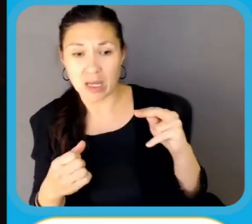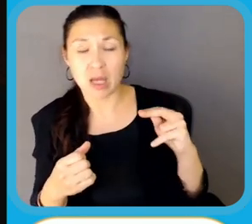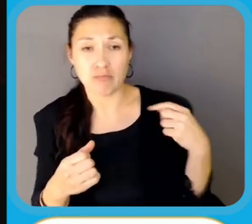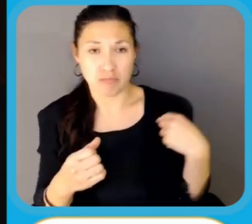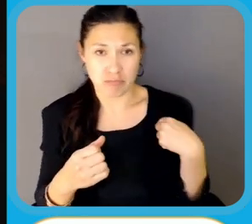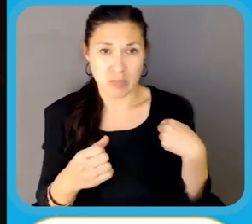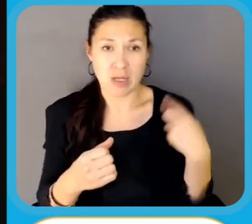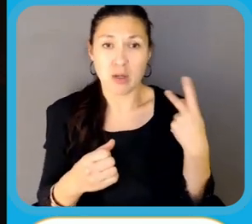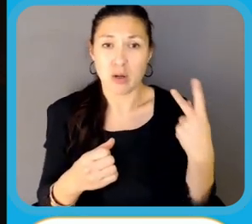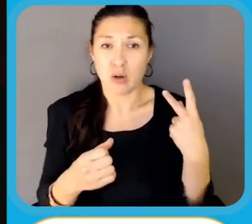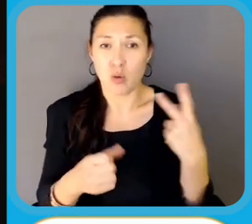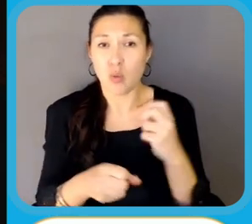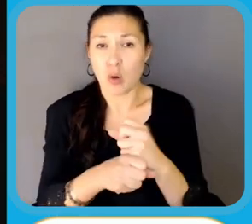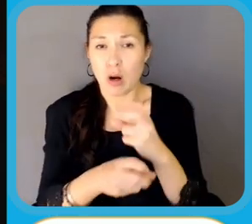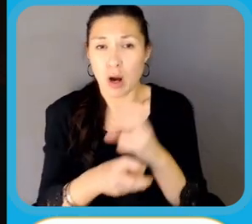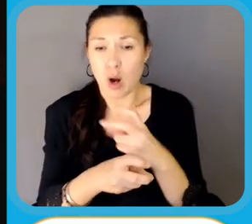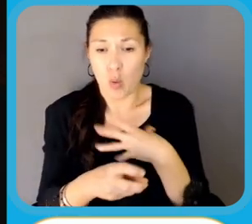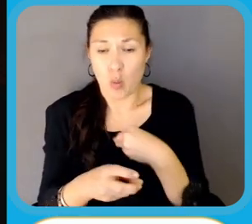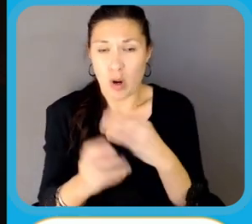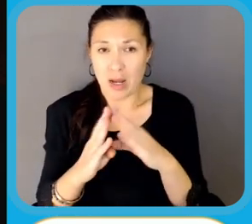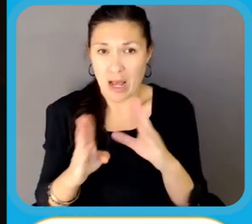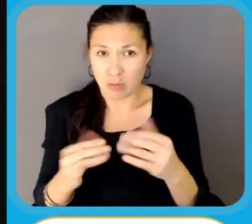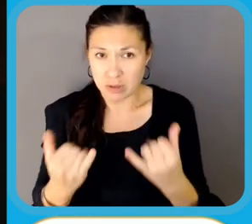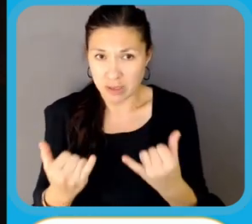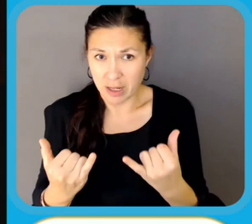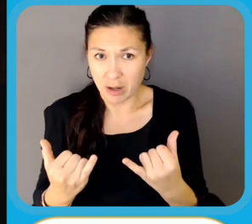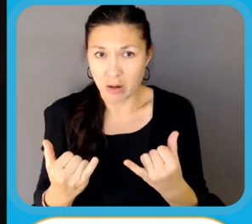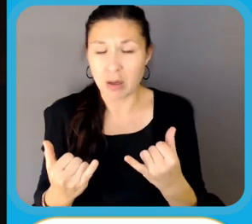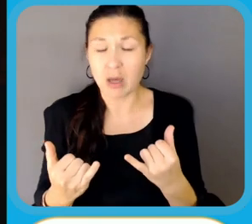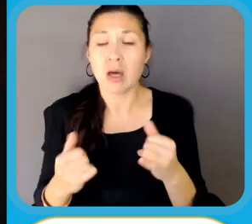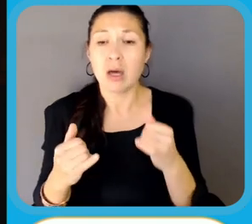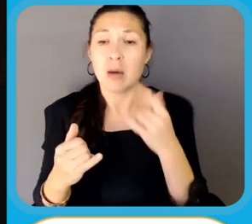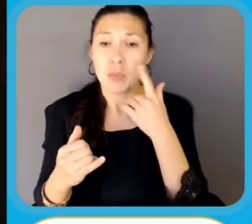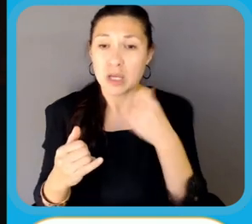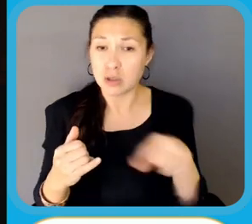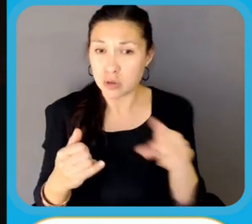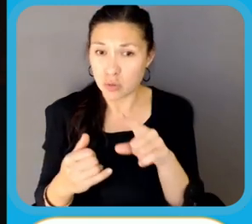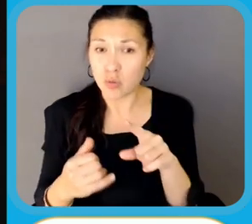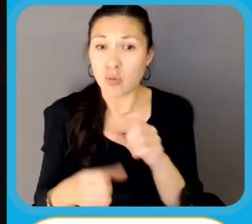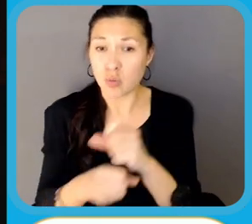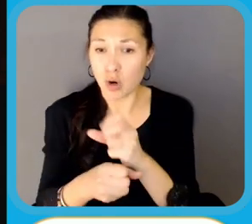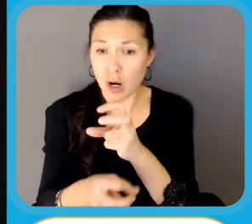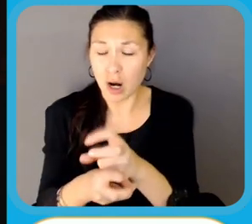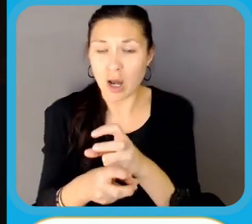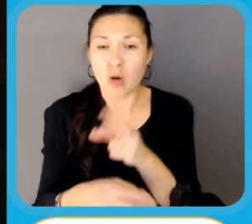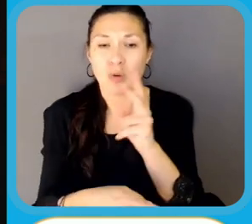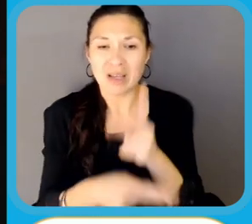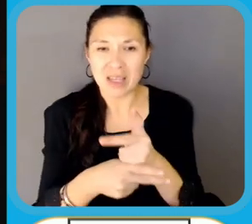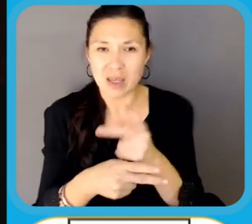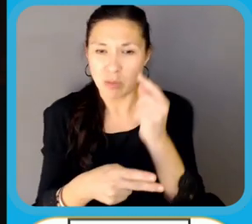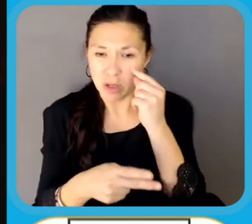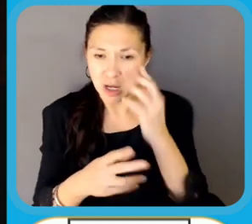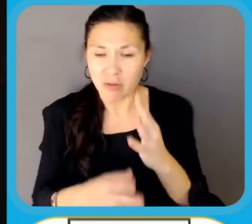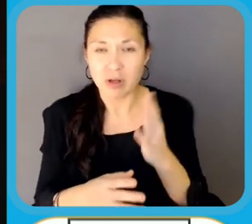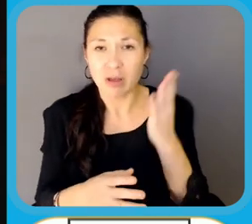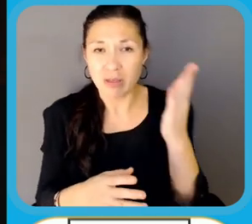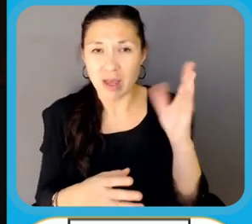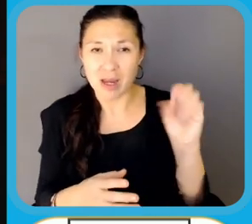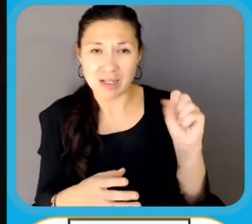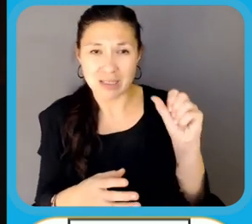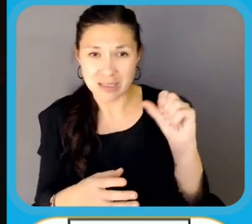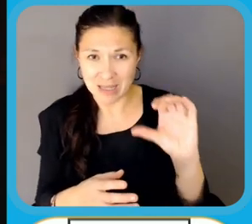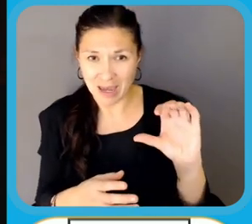White House. And because of your hard work, we're going to keep Governor Gavin Newsom in Sacramento and help